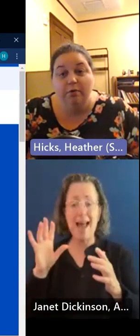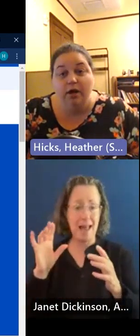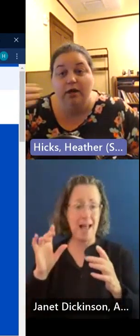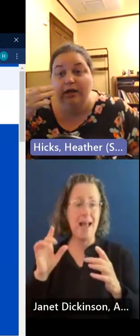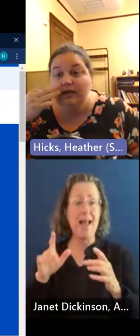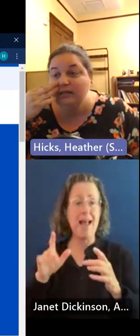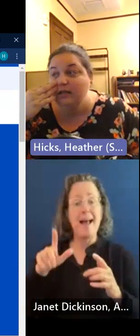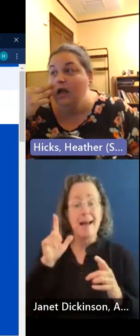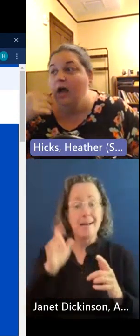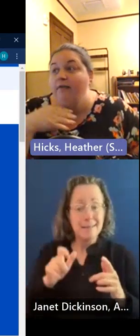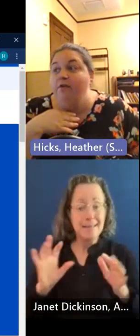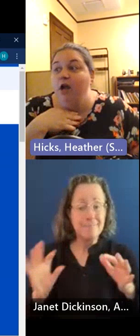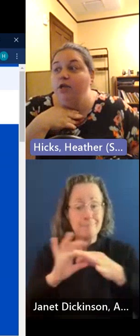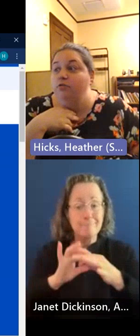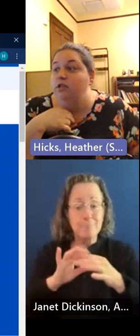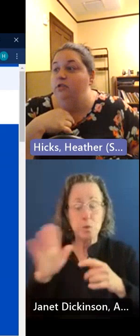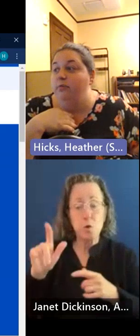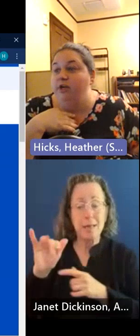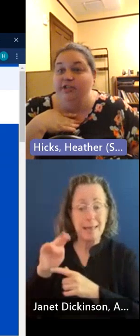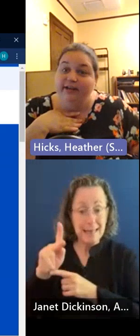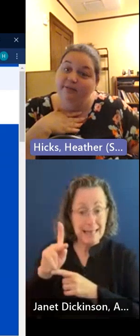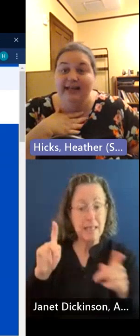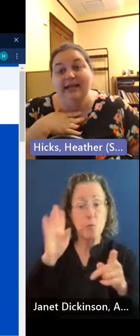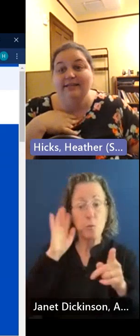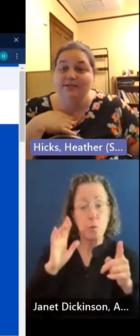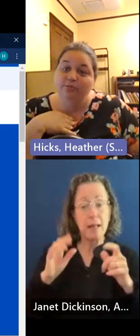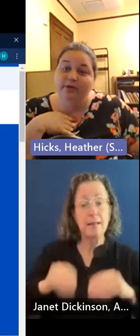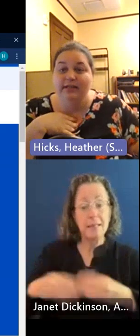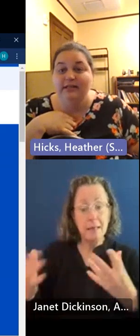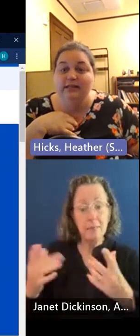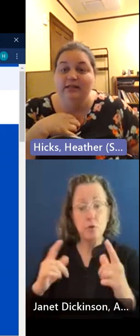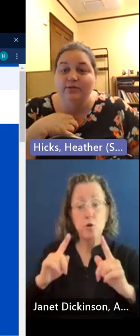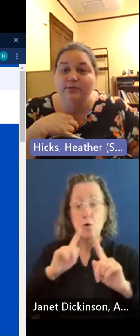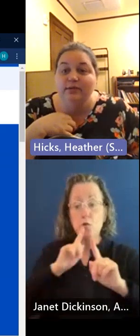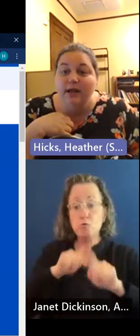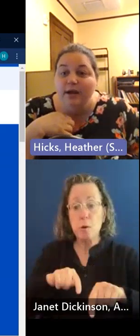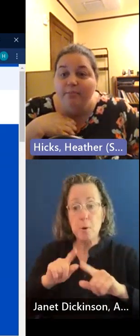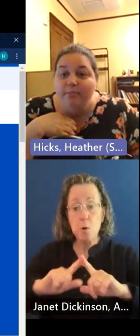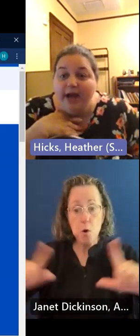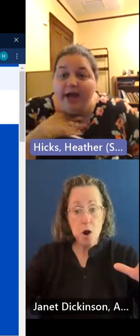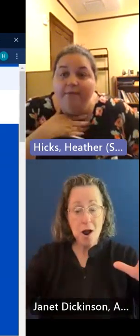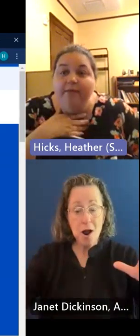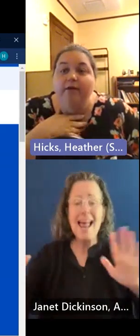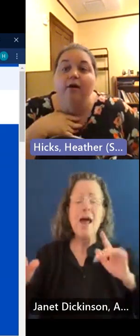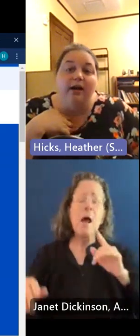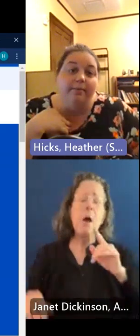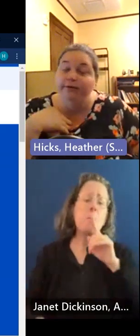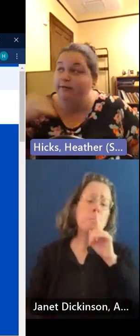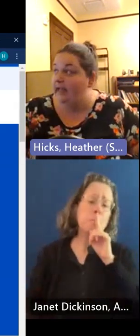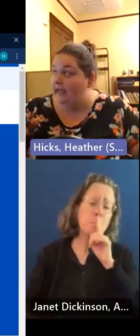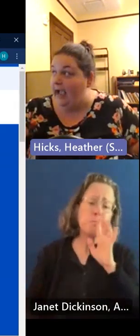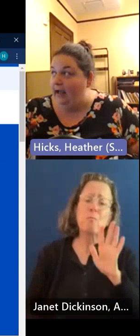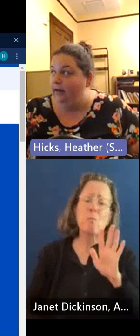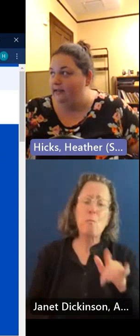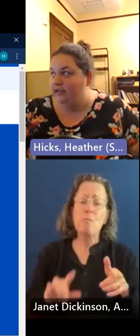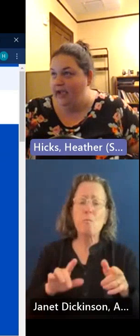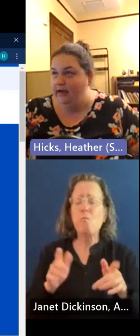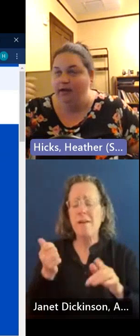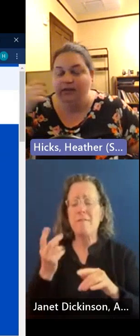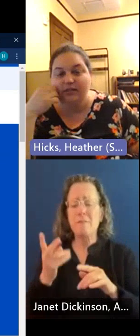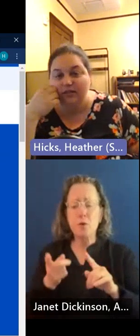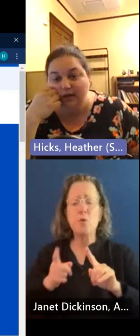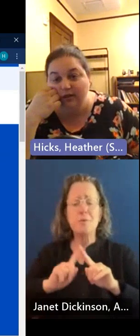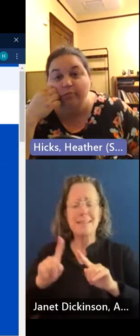you a report on it. I've not used it so much that I can be like, it's super easy to use. But there are a couple different like